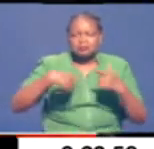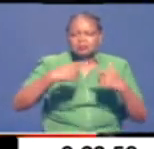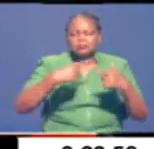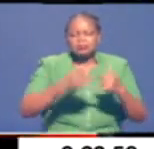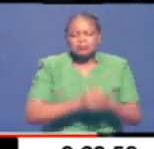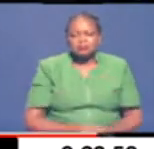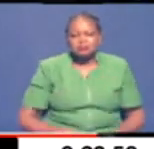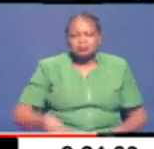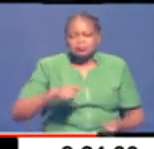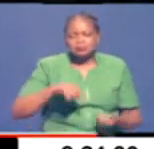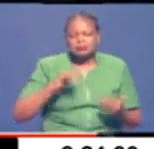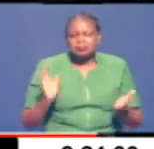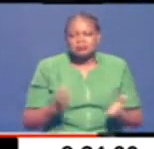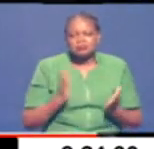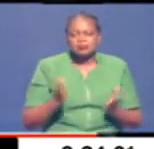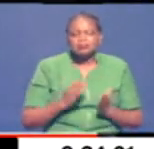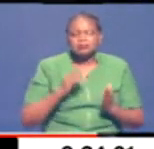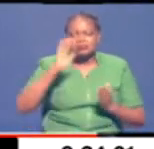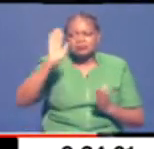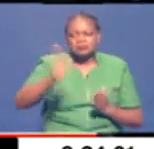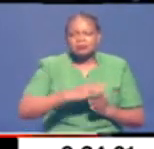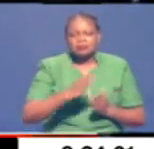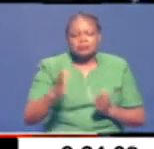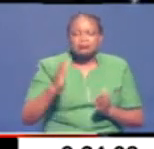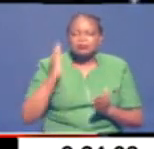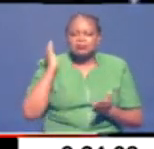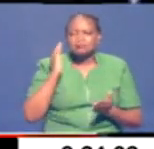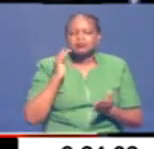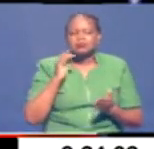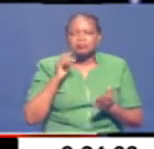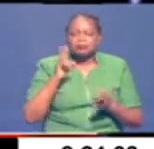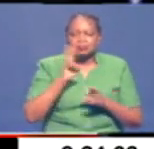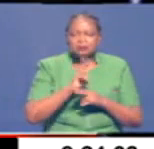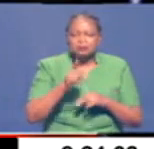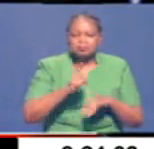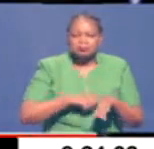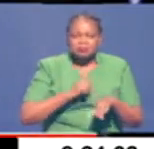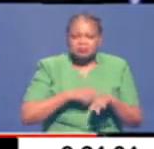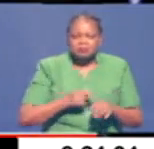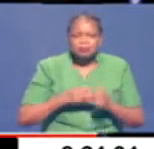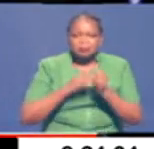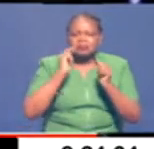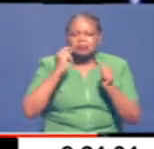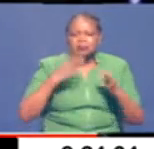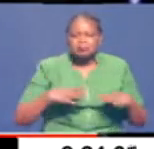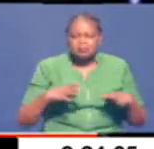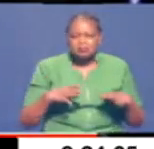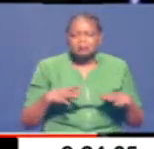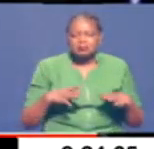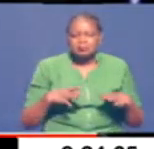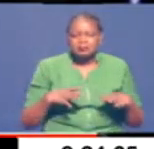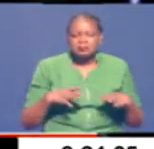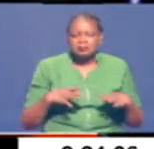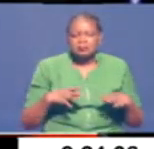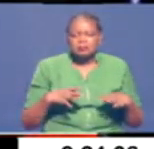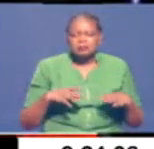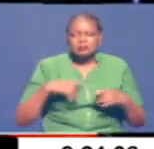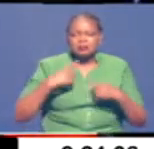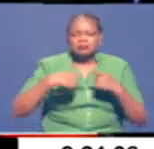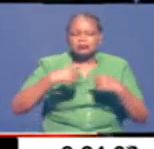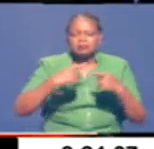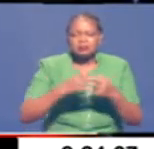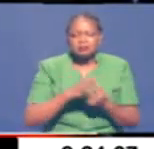therefore encourage Parliament to seize this moment and lead Kenyans in a collective process